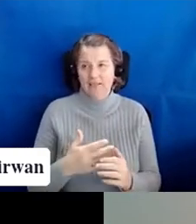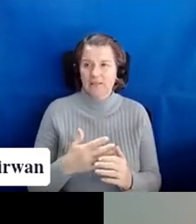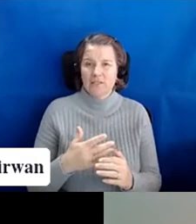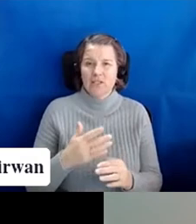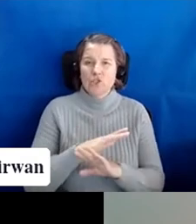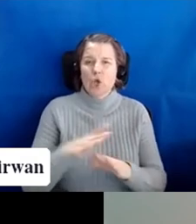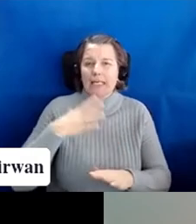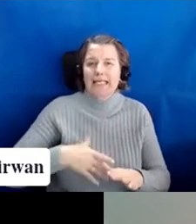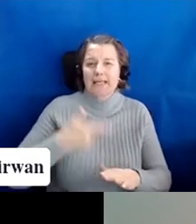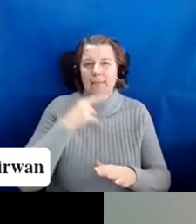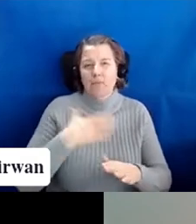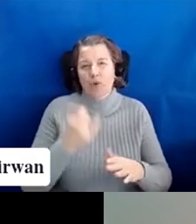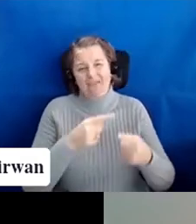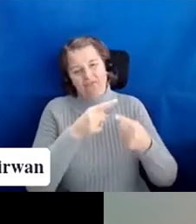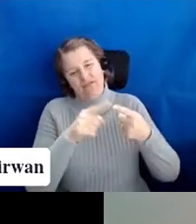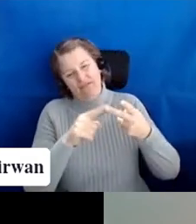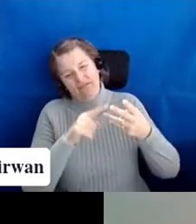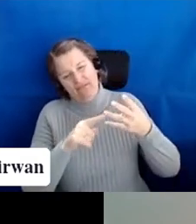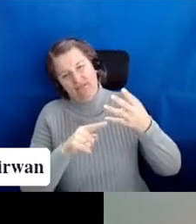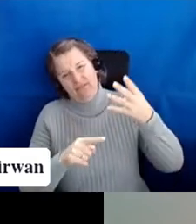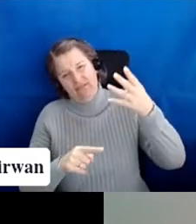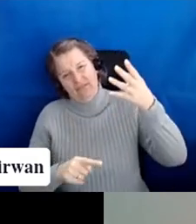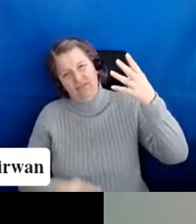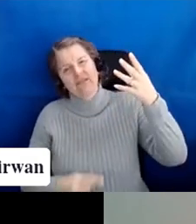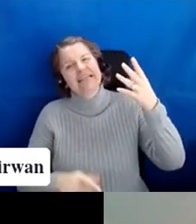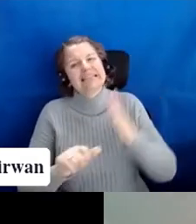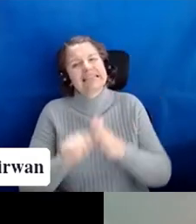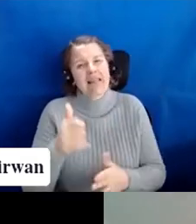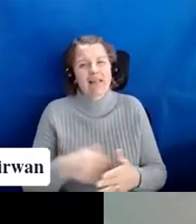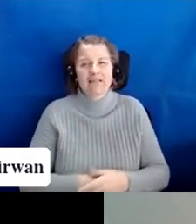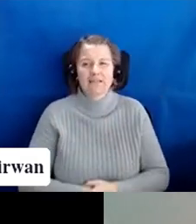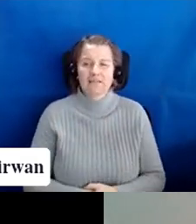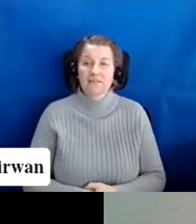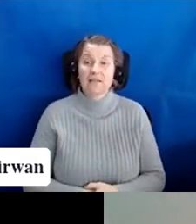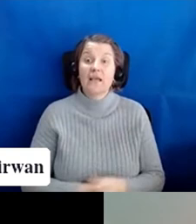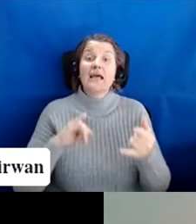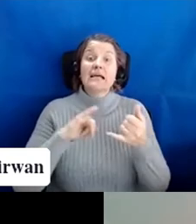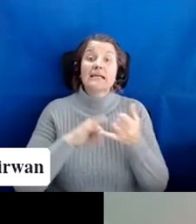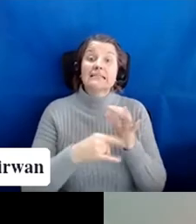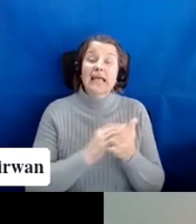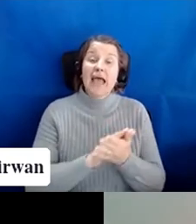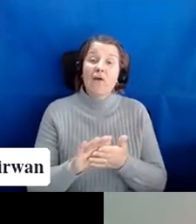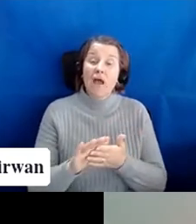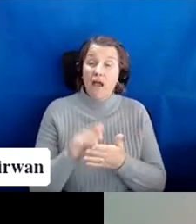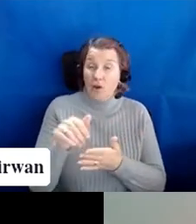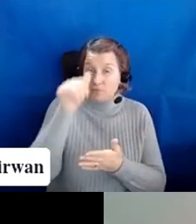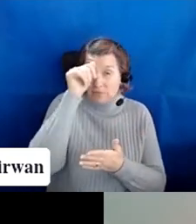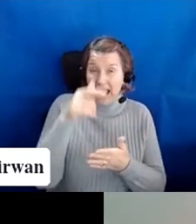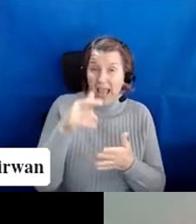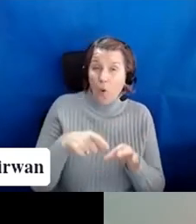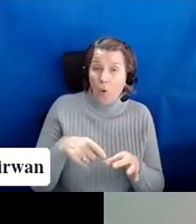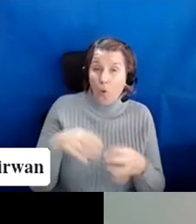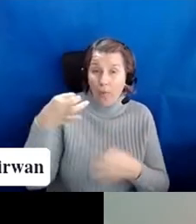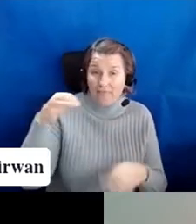people to have very set specific skills. Great, thanks. Sarah, you, the qualifications and how it can be an obstruction